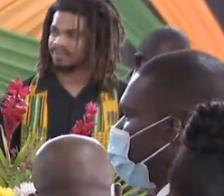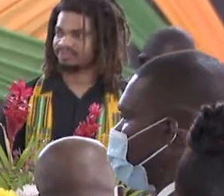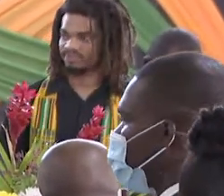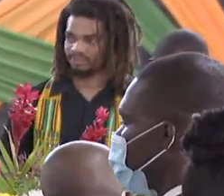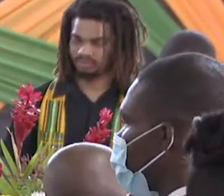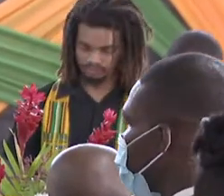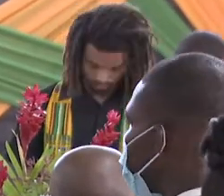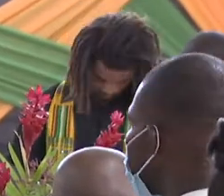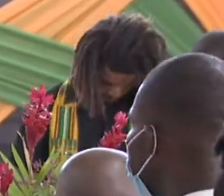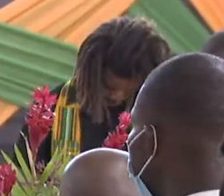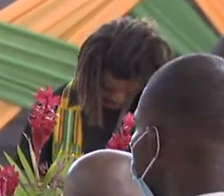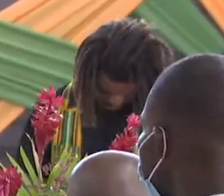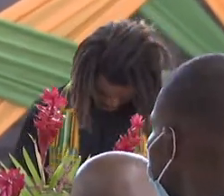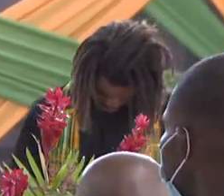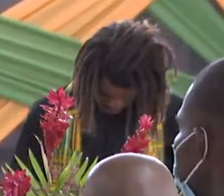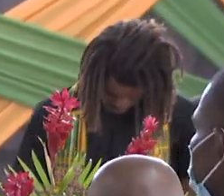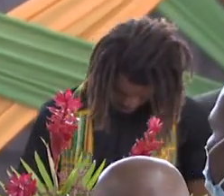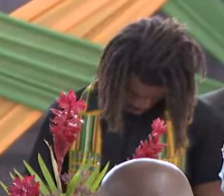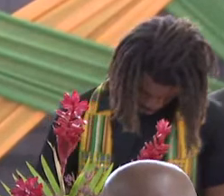Let us pray.